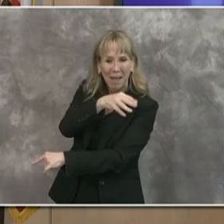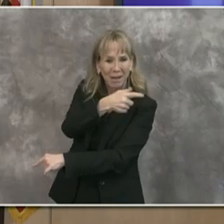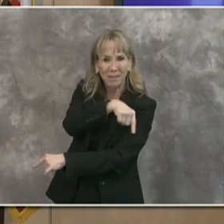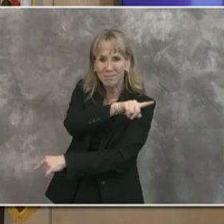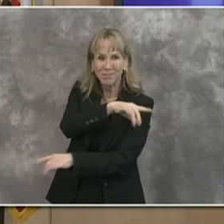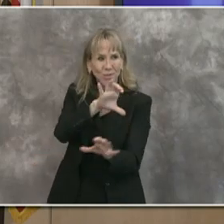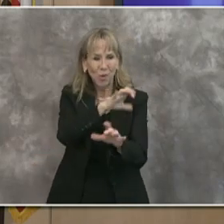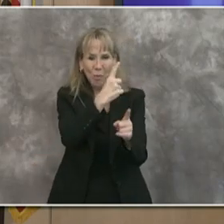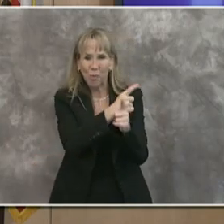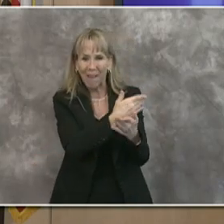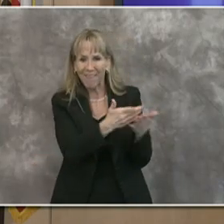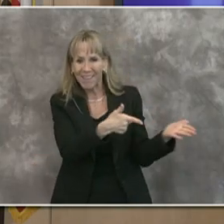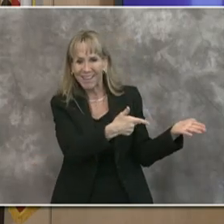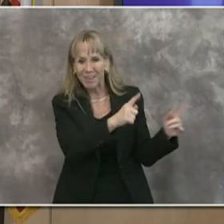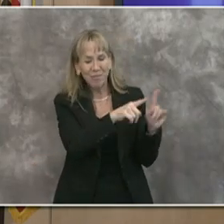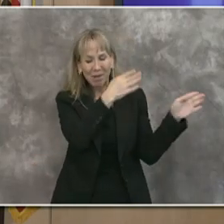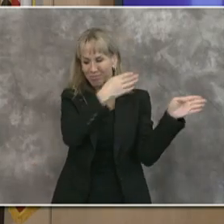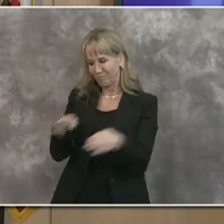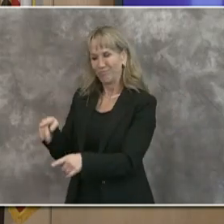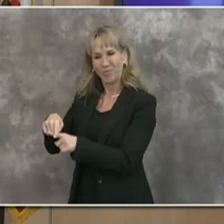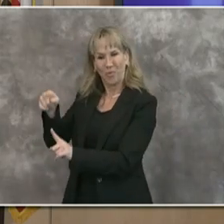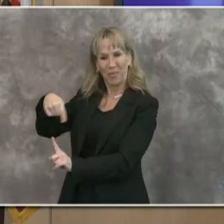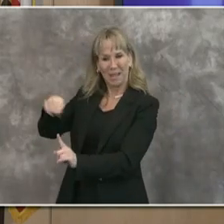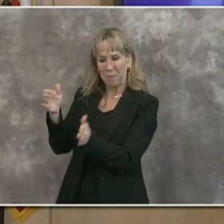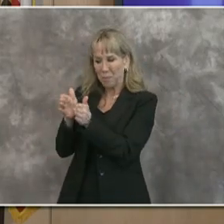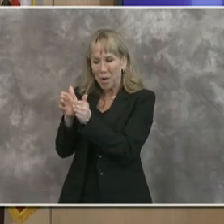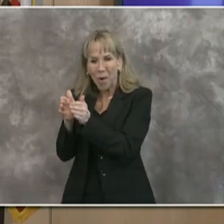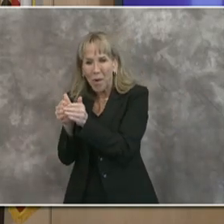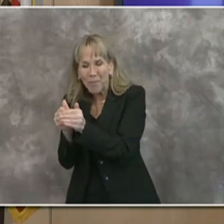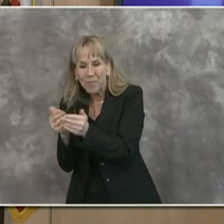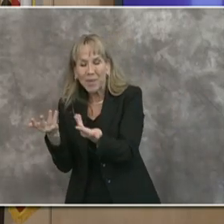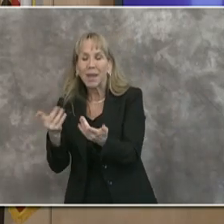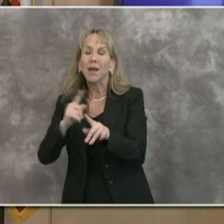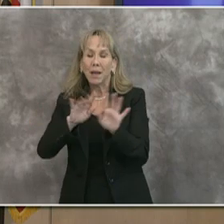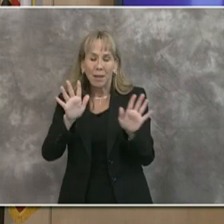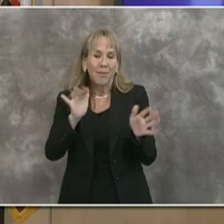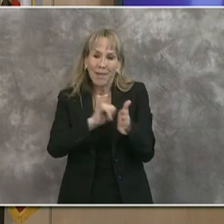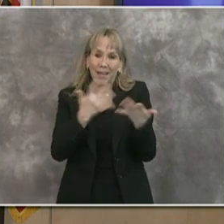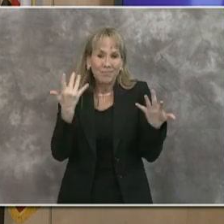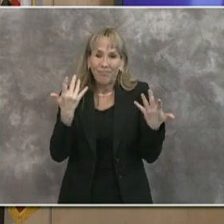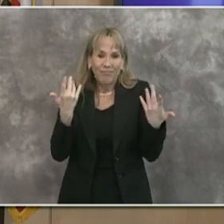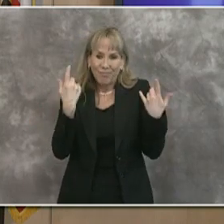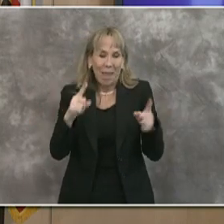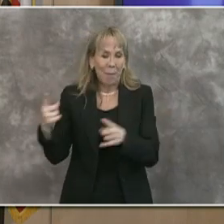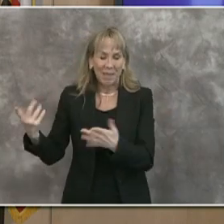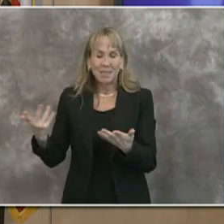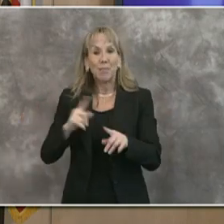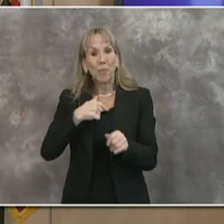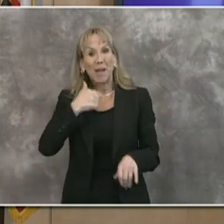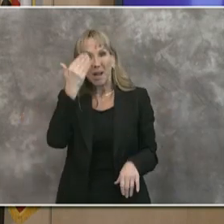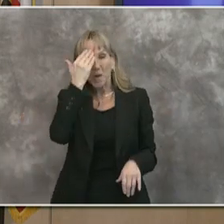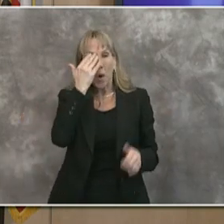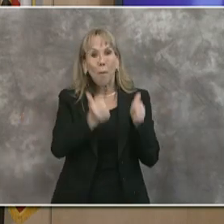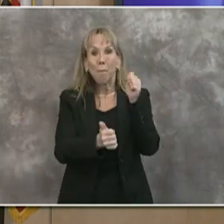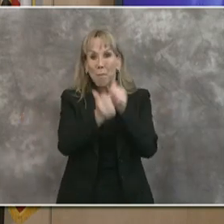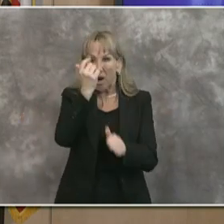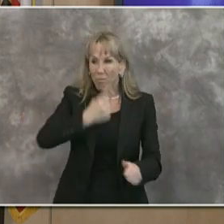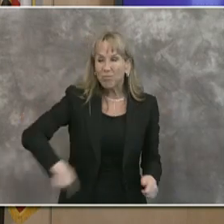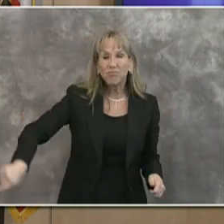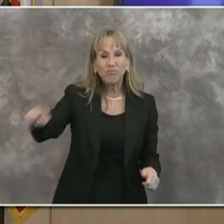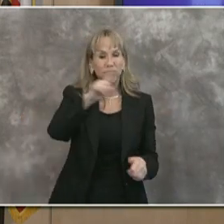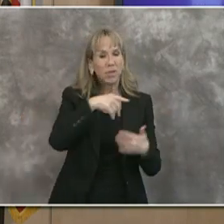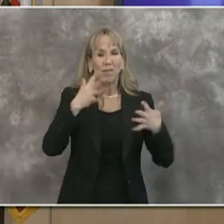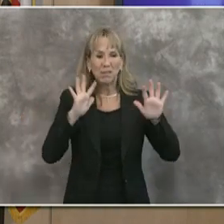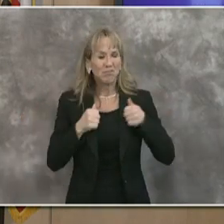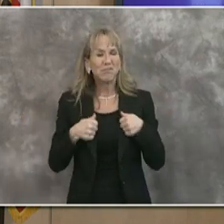we believe and we know that the public has adhered to these orders, has come together, has sacrificed, has committed, has done things.